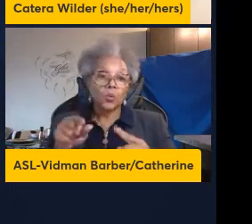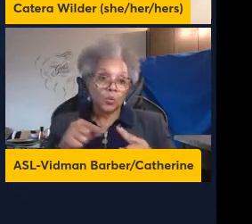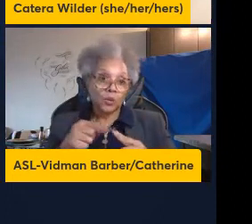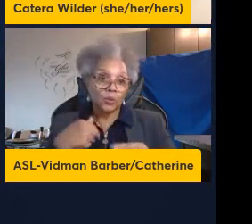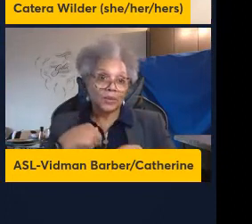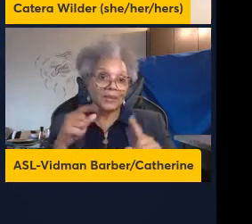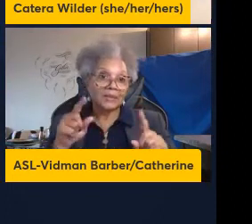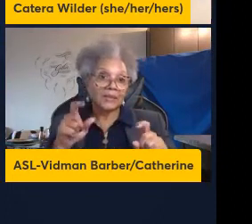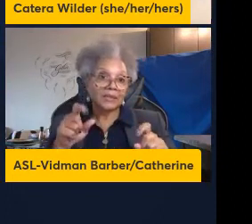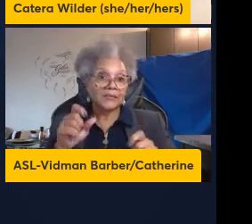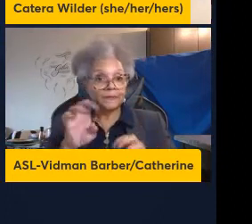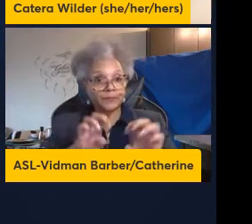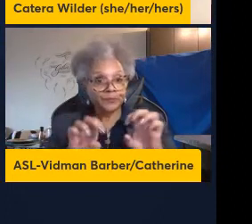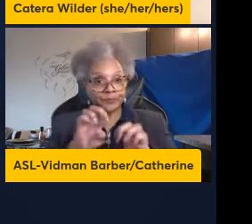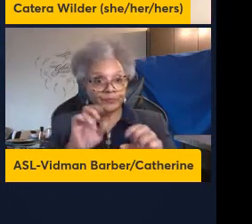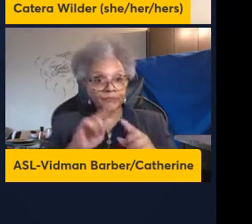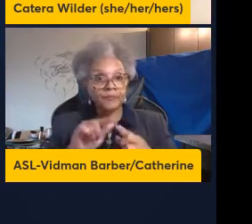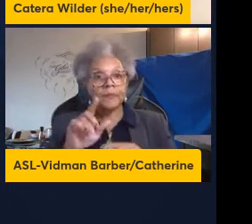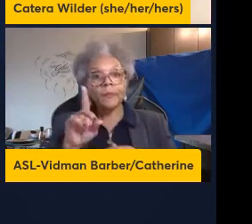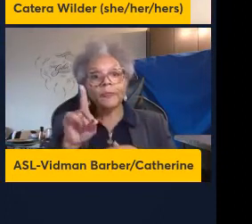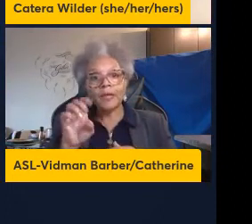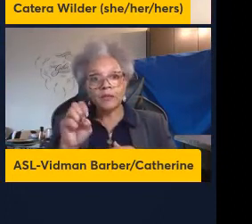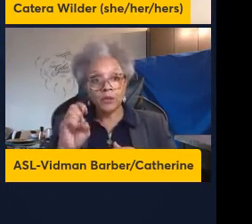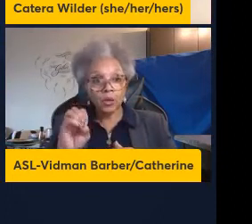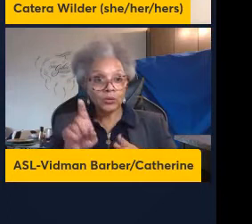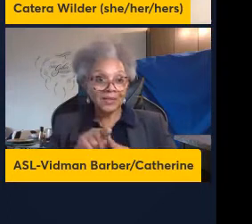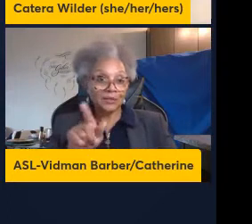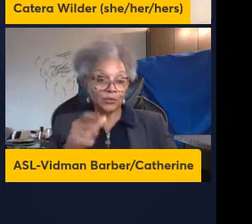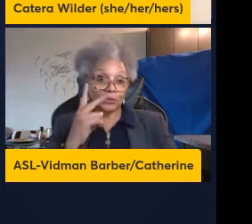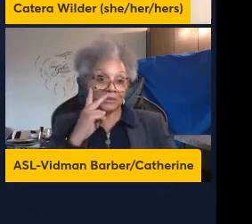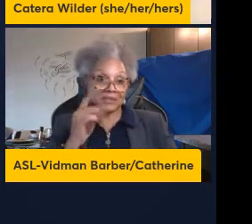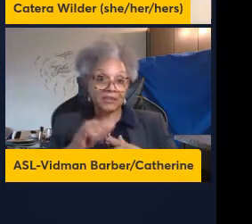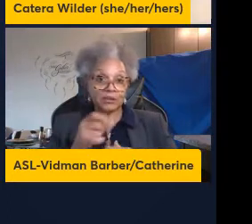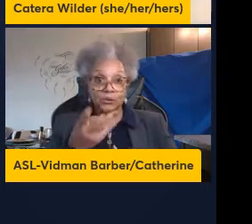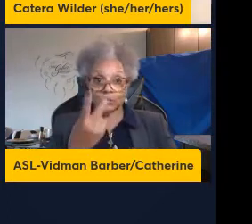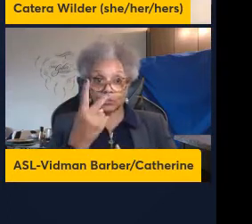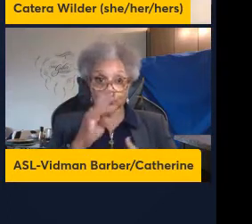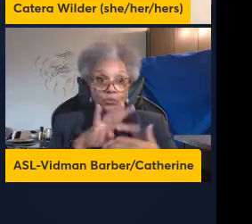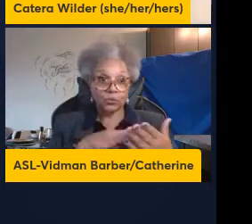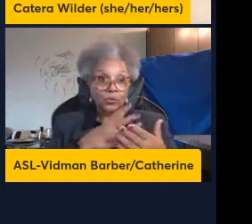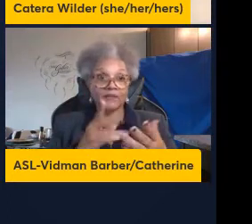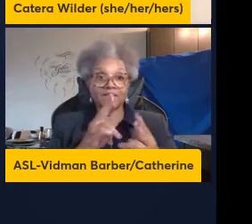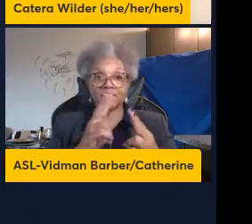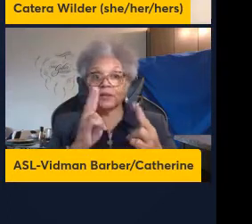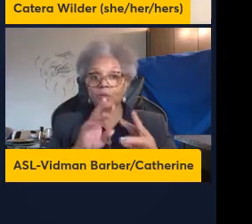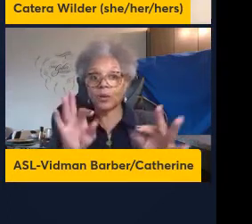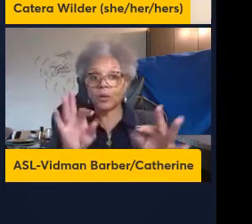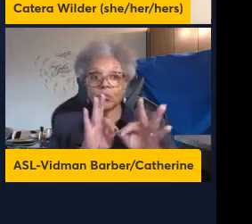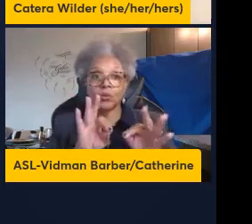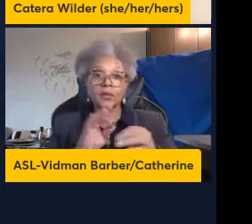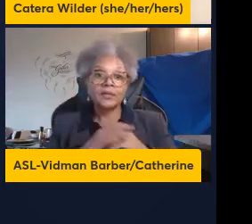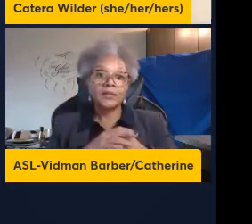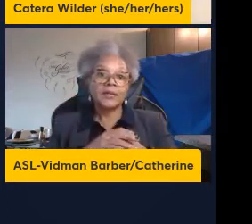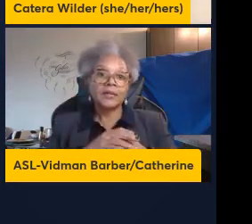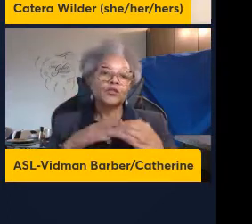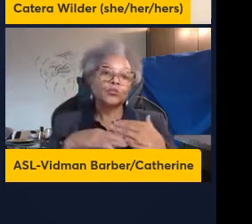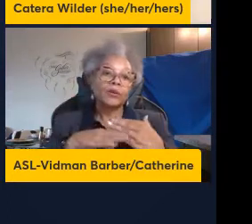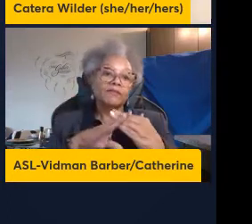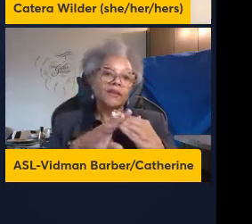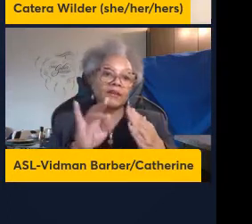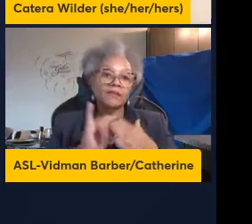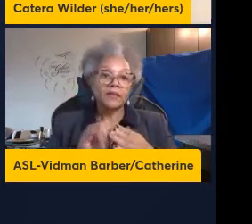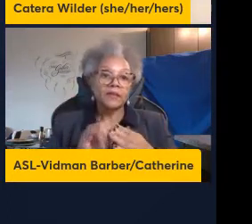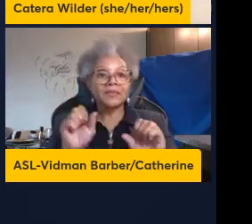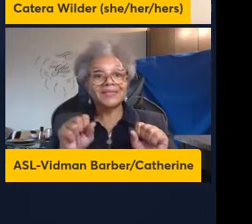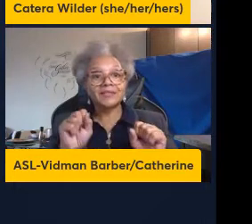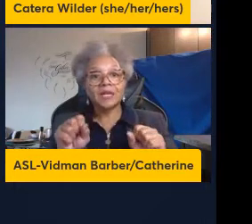tested experimentally, the dose, as you can see in these two graphs, were definitely important in terms of preventing this potentiated